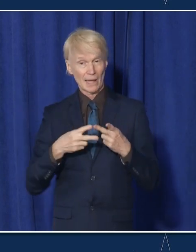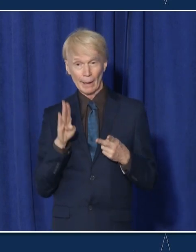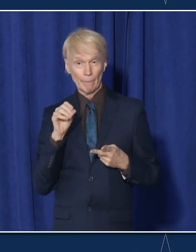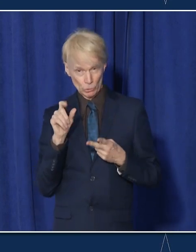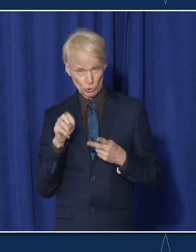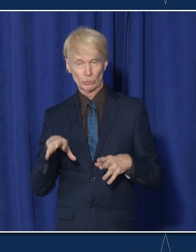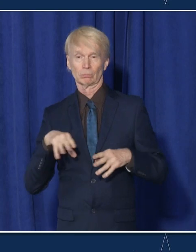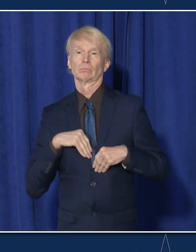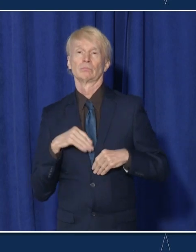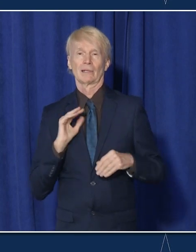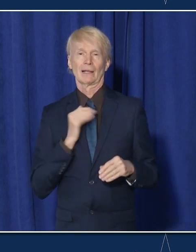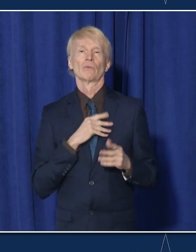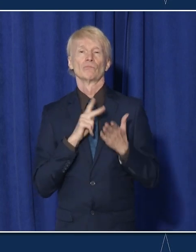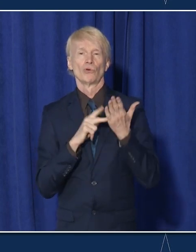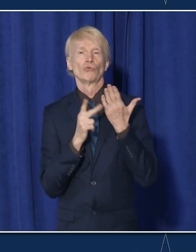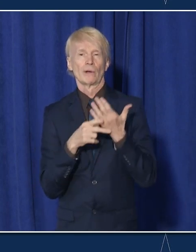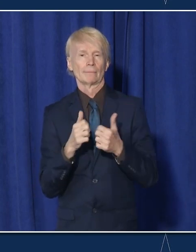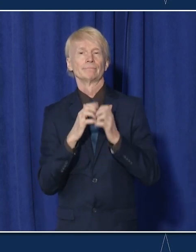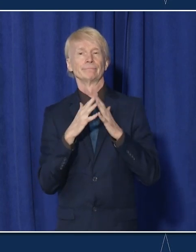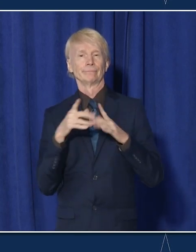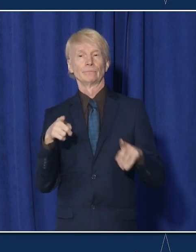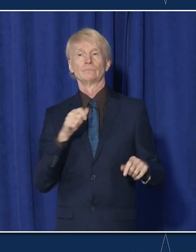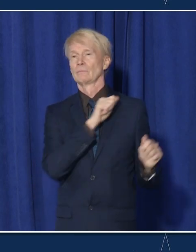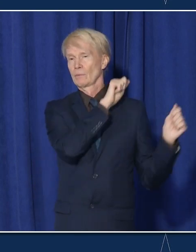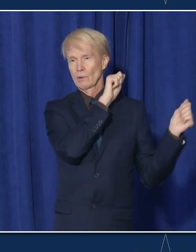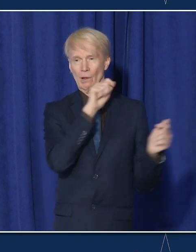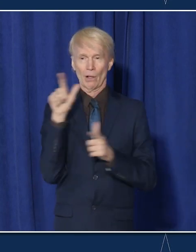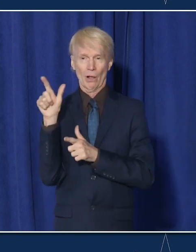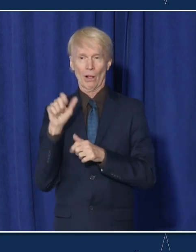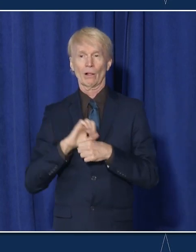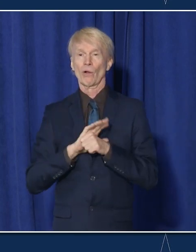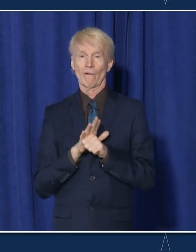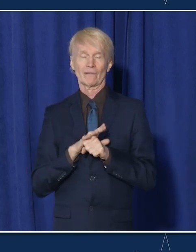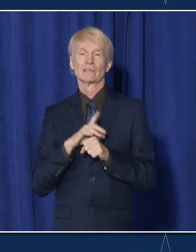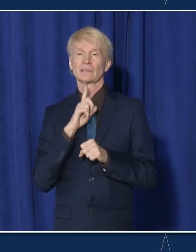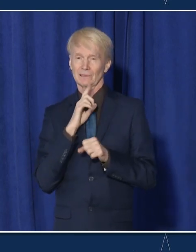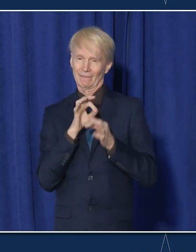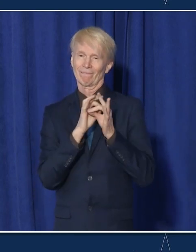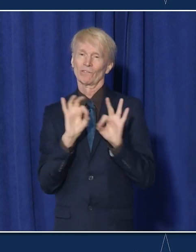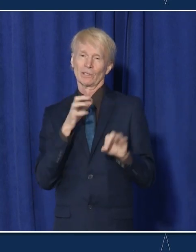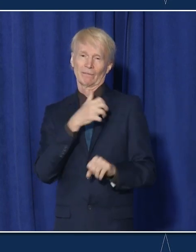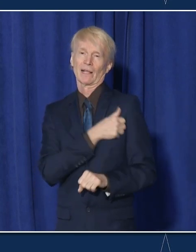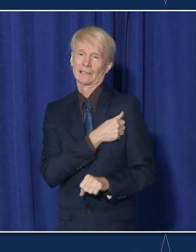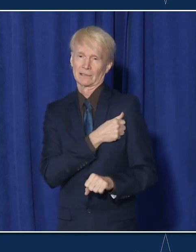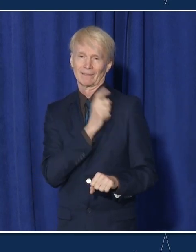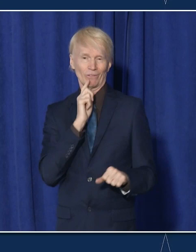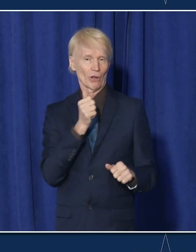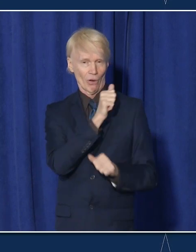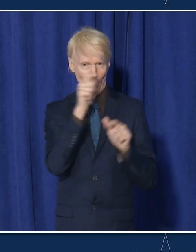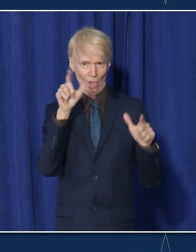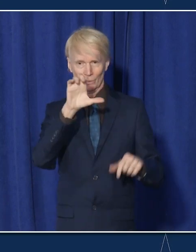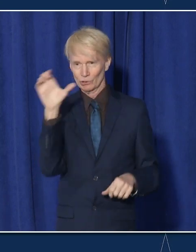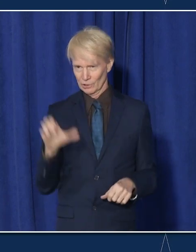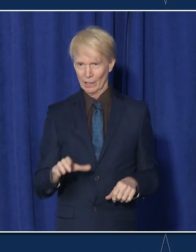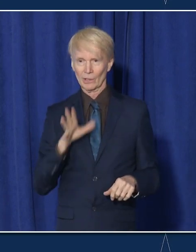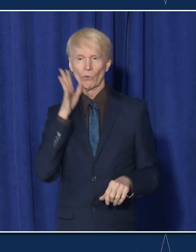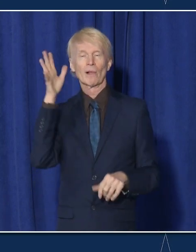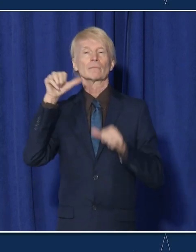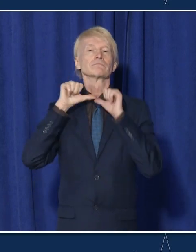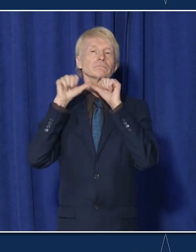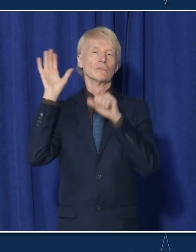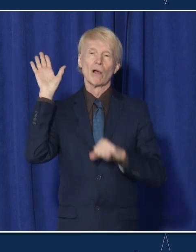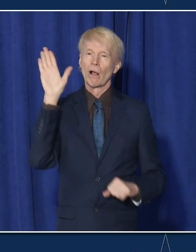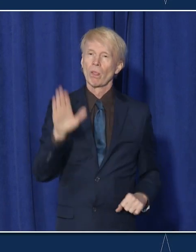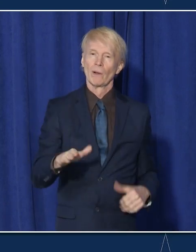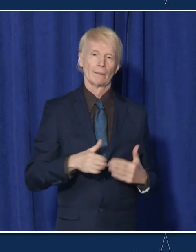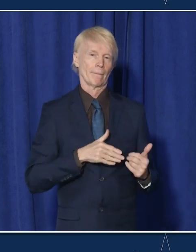this program. All COVID vaccines remain free for all Chicagoans, and they will, regardless of